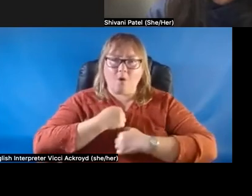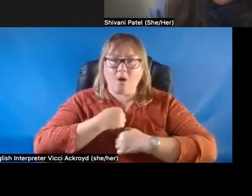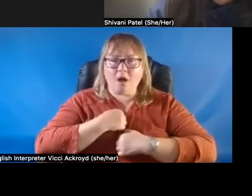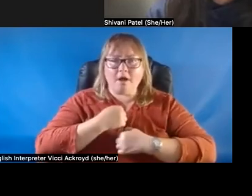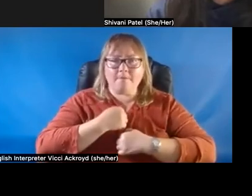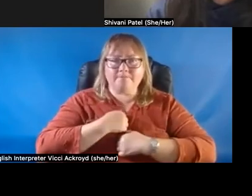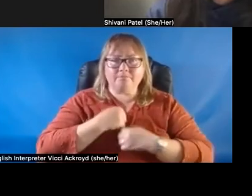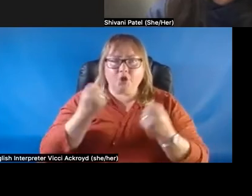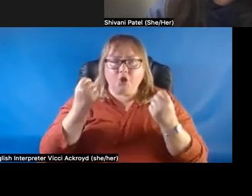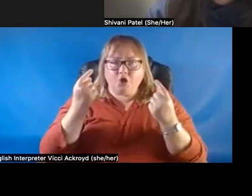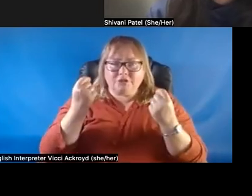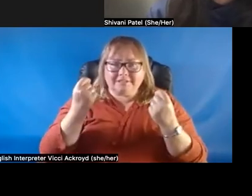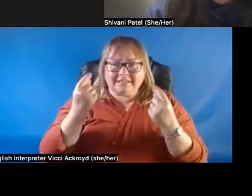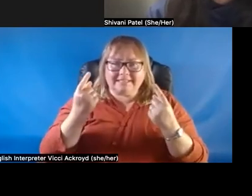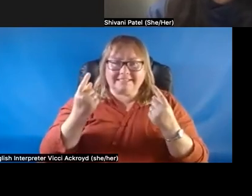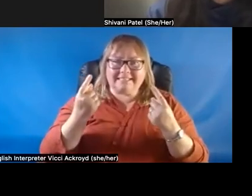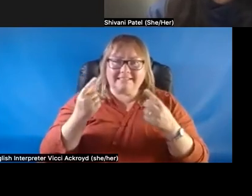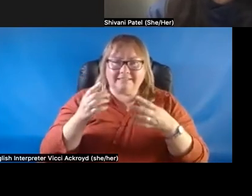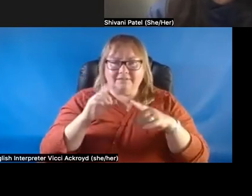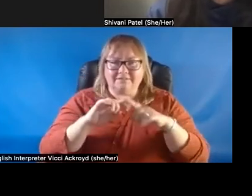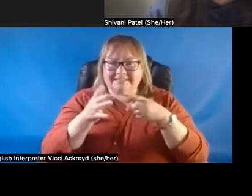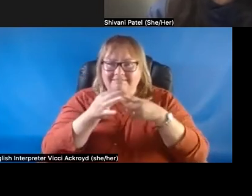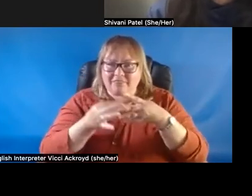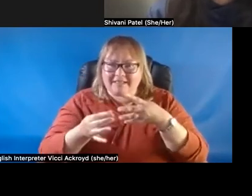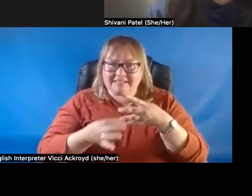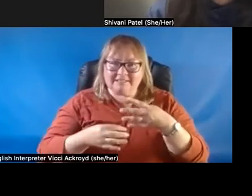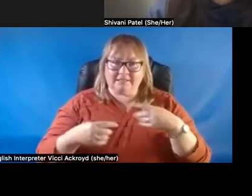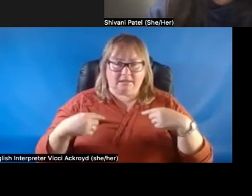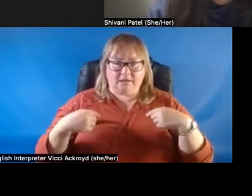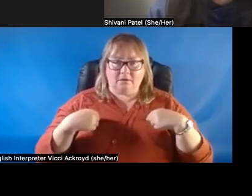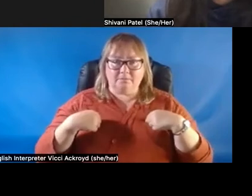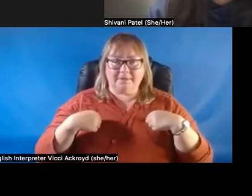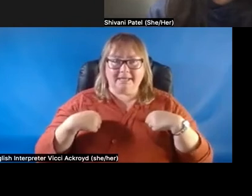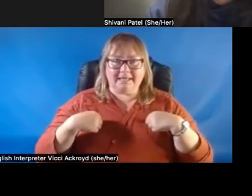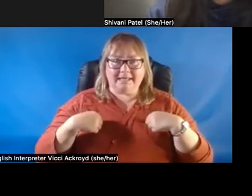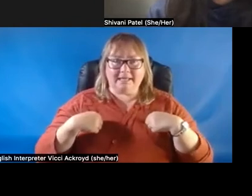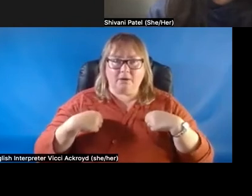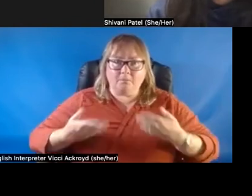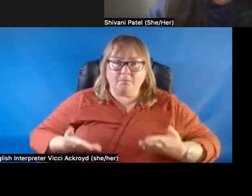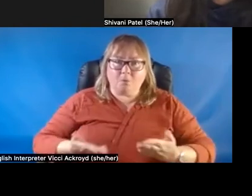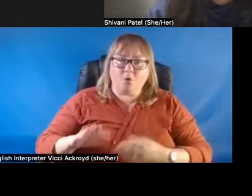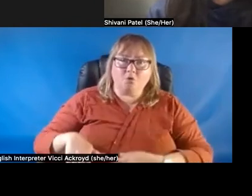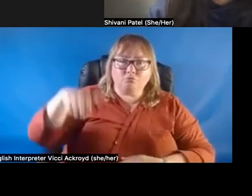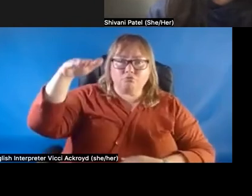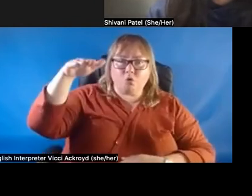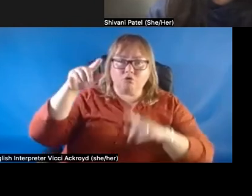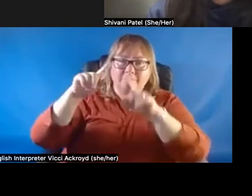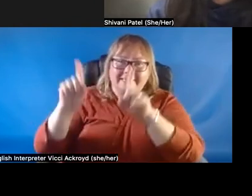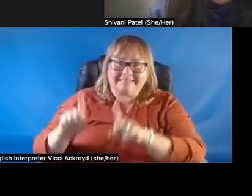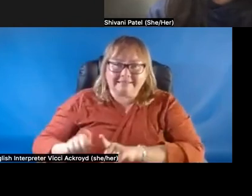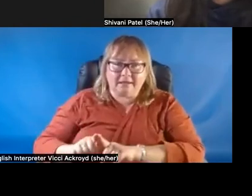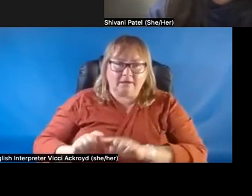understandings of these things as well. Like for me, coming from born and brought up in India, and you have the heritage of Pakistan,